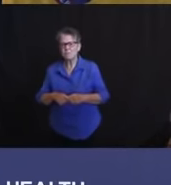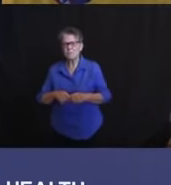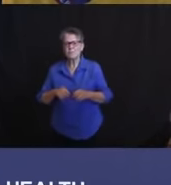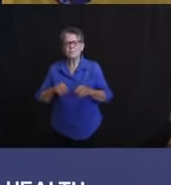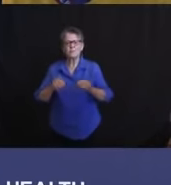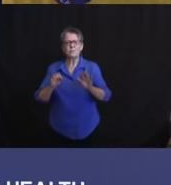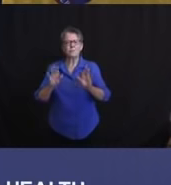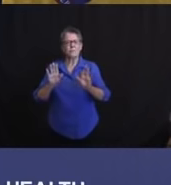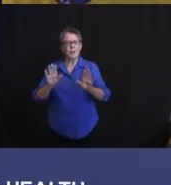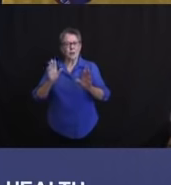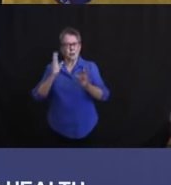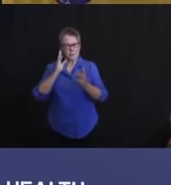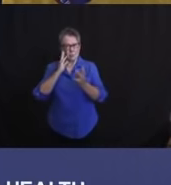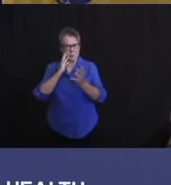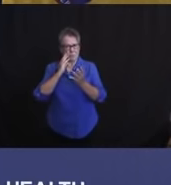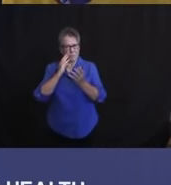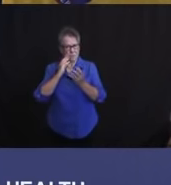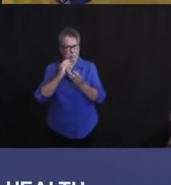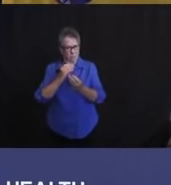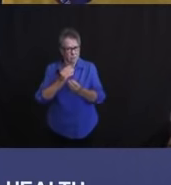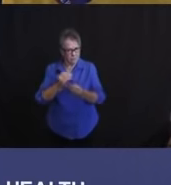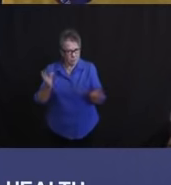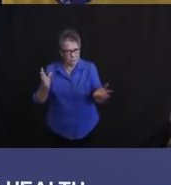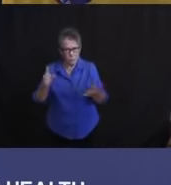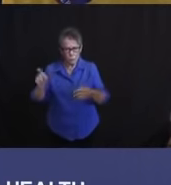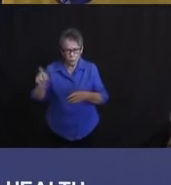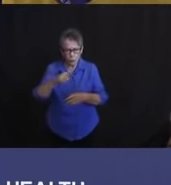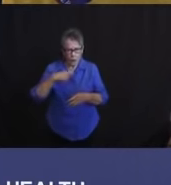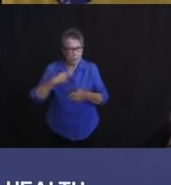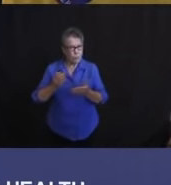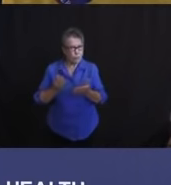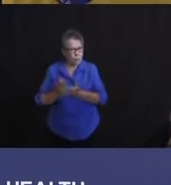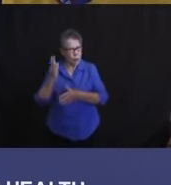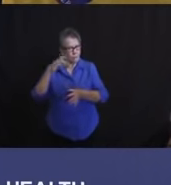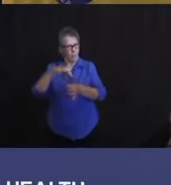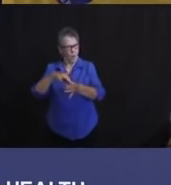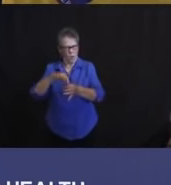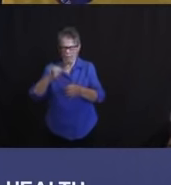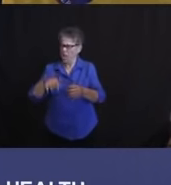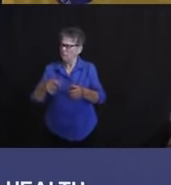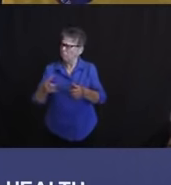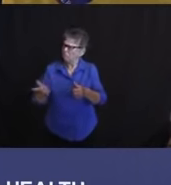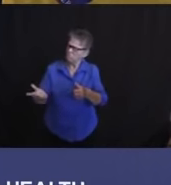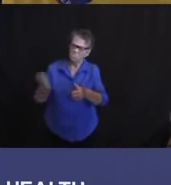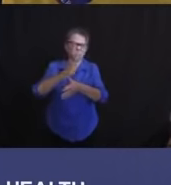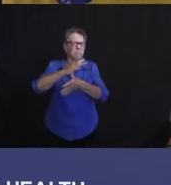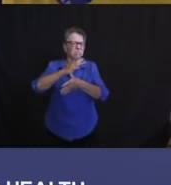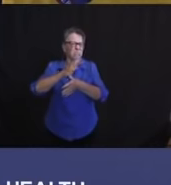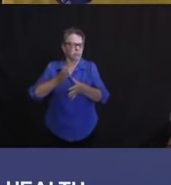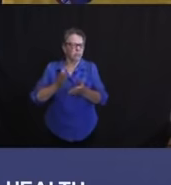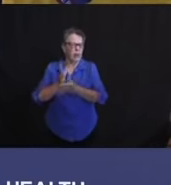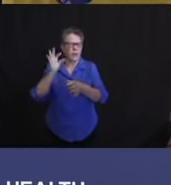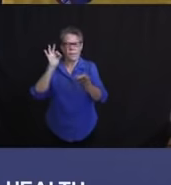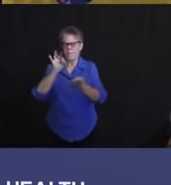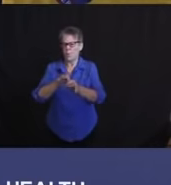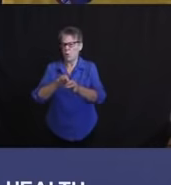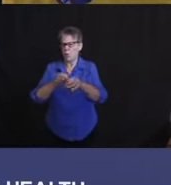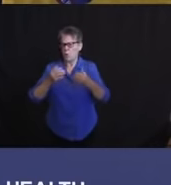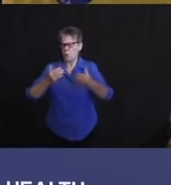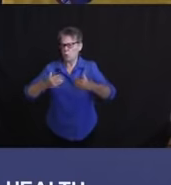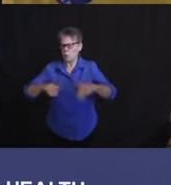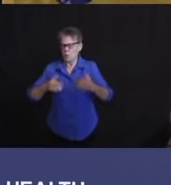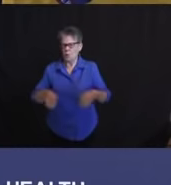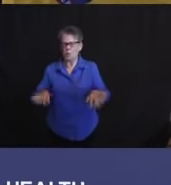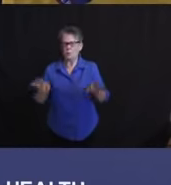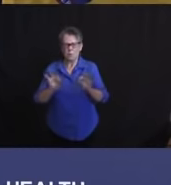voting at the center of democracy as seriously as we probably take our public health, about as seriously as we take anything.